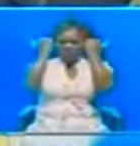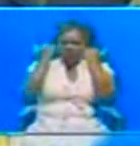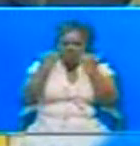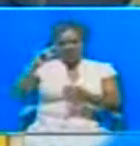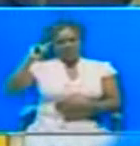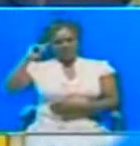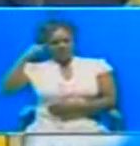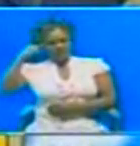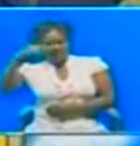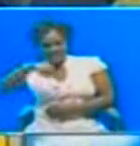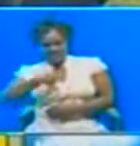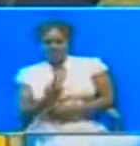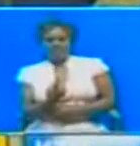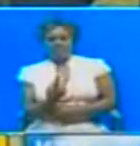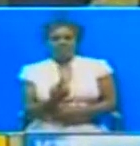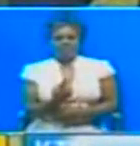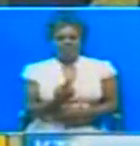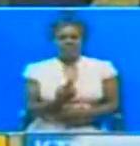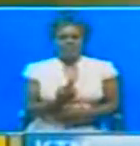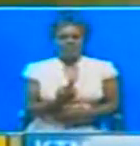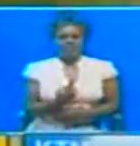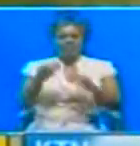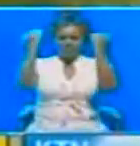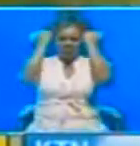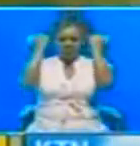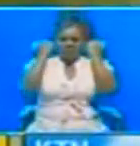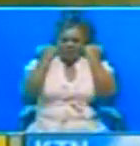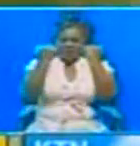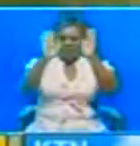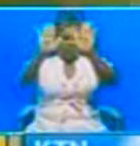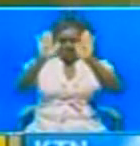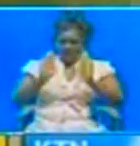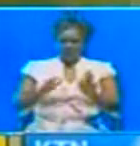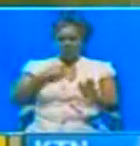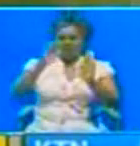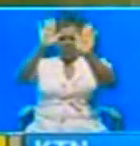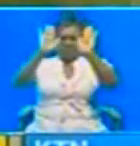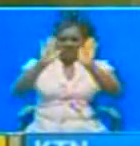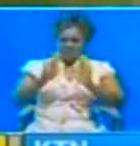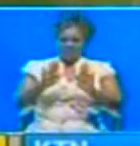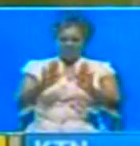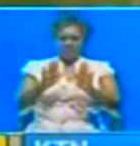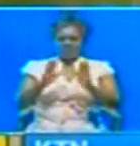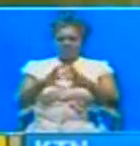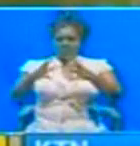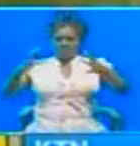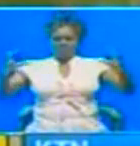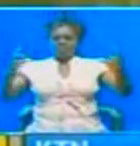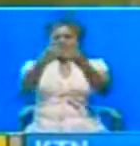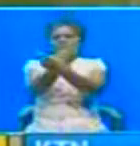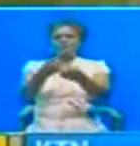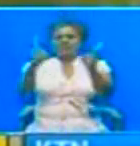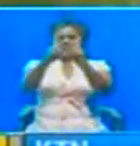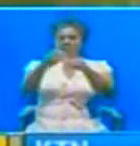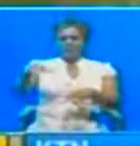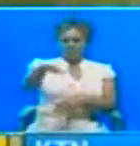think myself that it is important in broadening our democratic